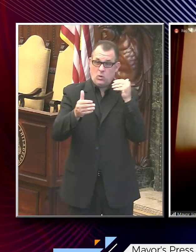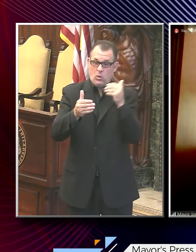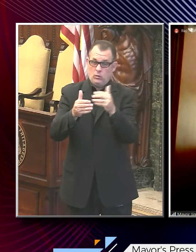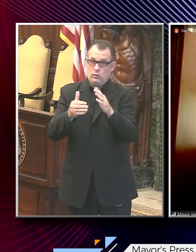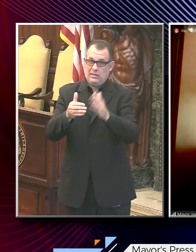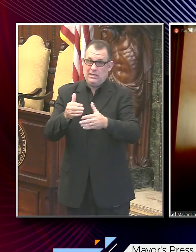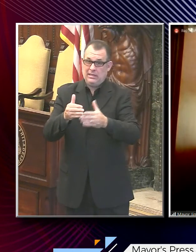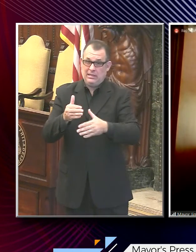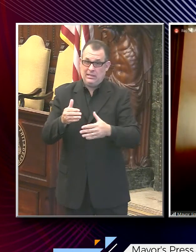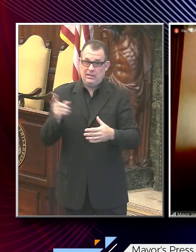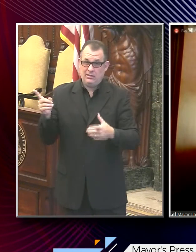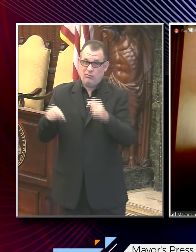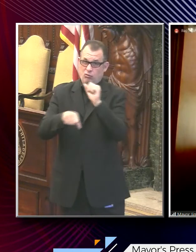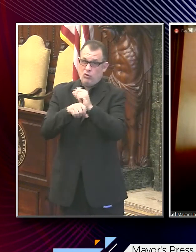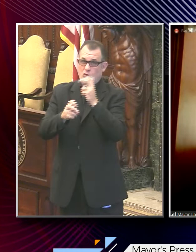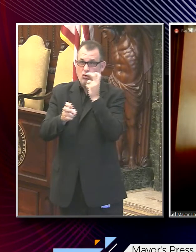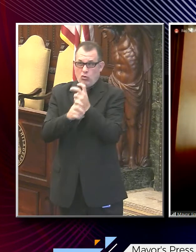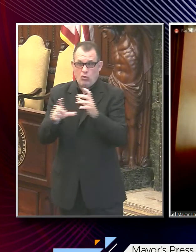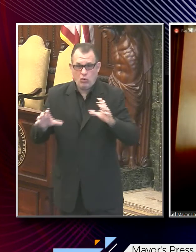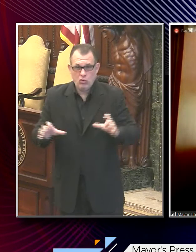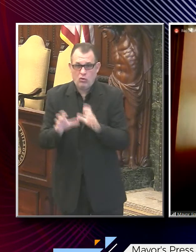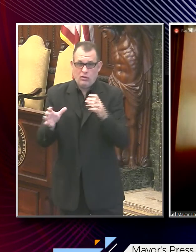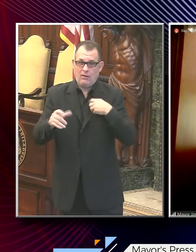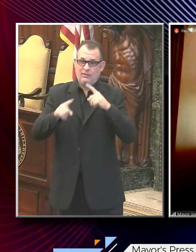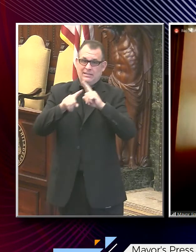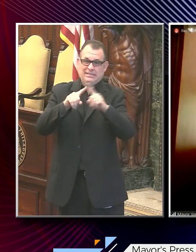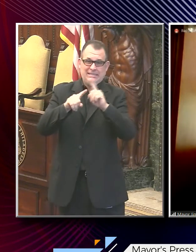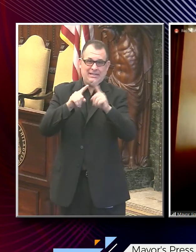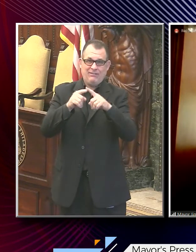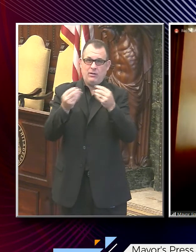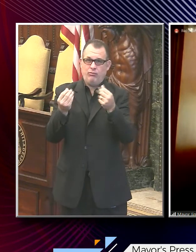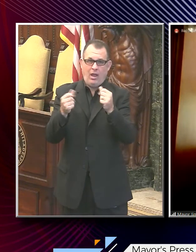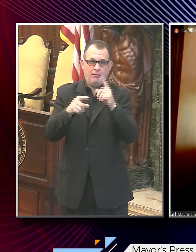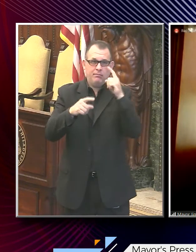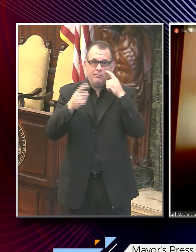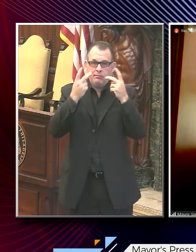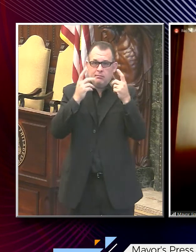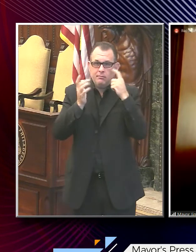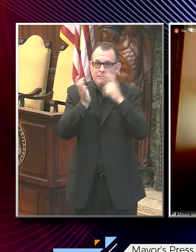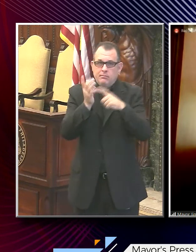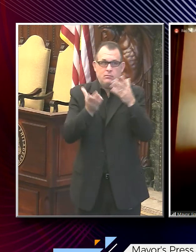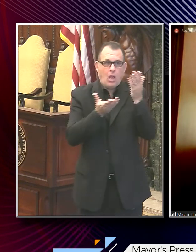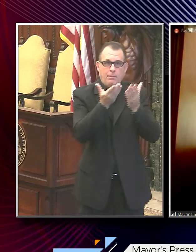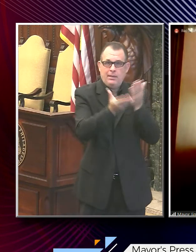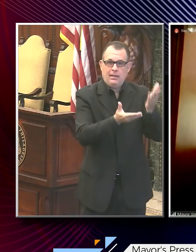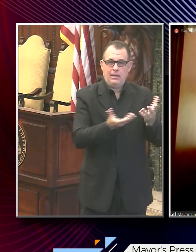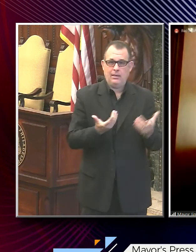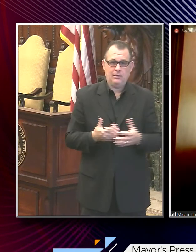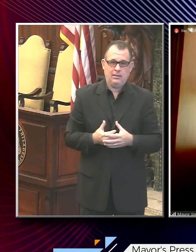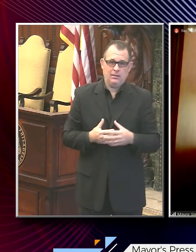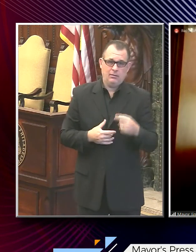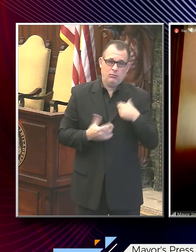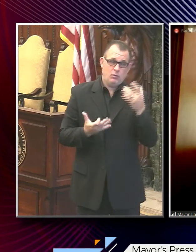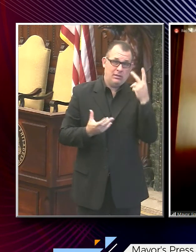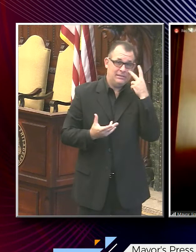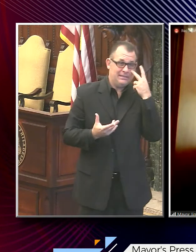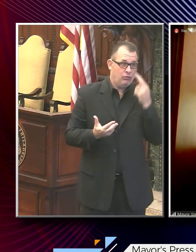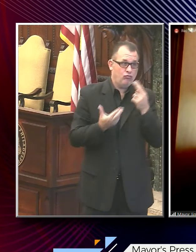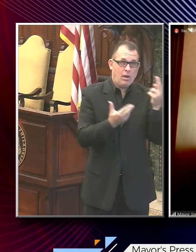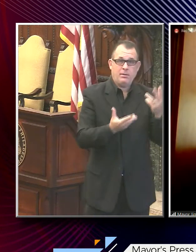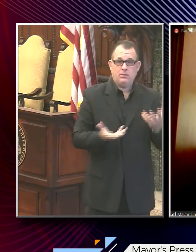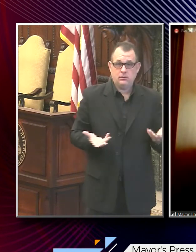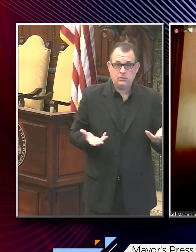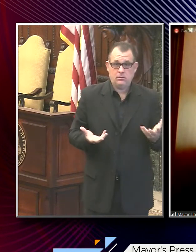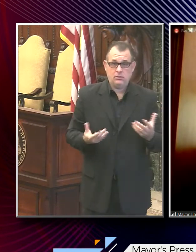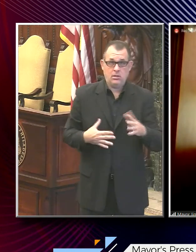due diligence on all the proposals. They will make a recommendation, and we'll see what that recommendation is. But I do not involve myself directly